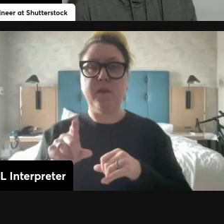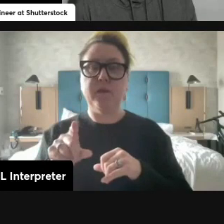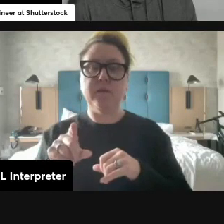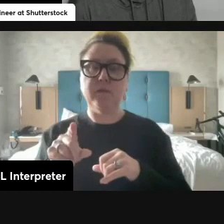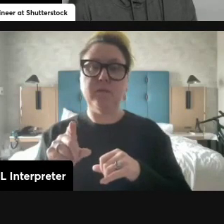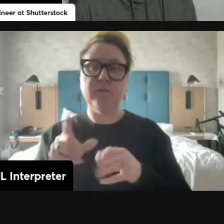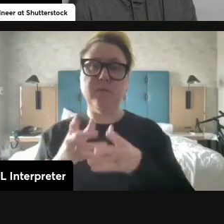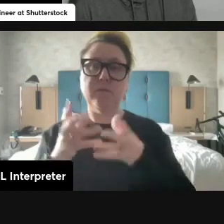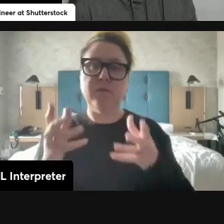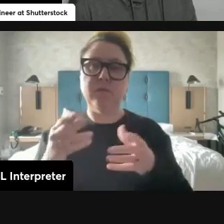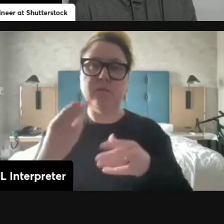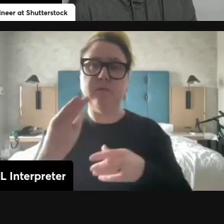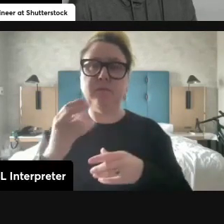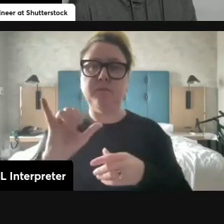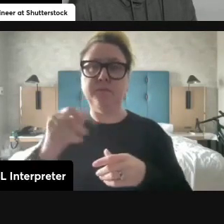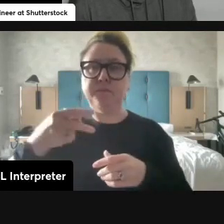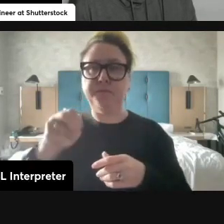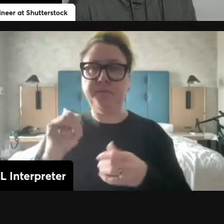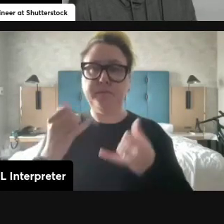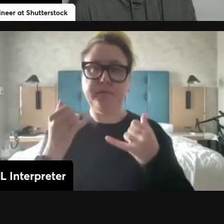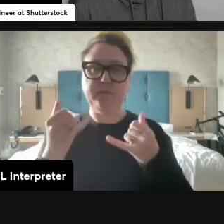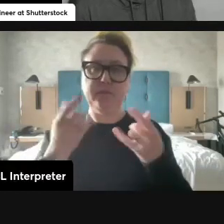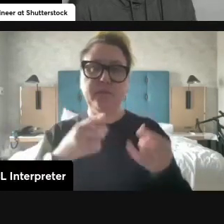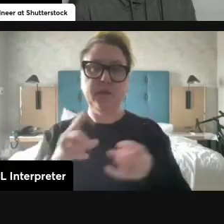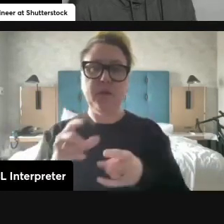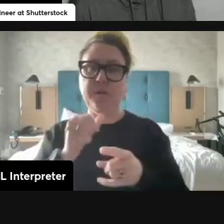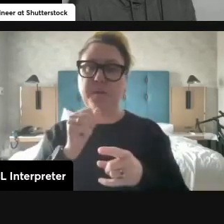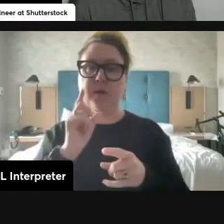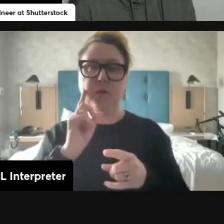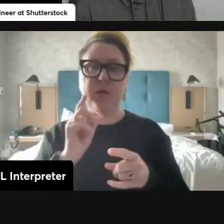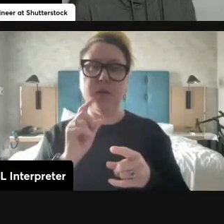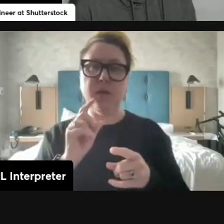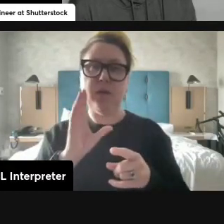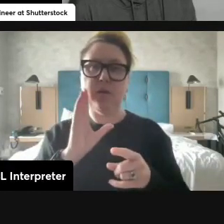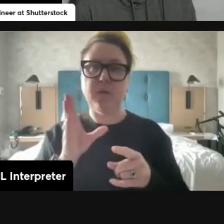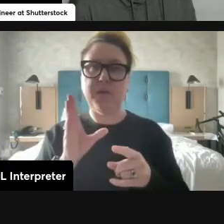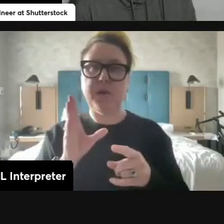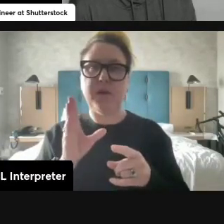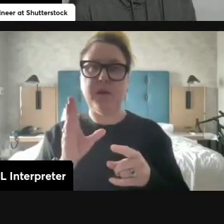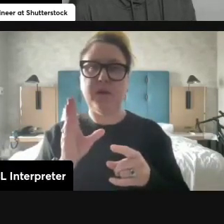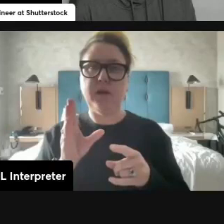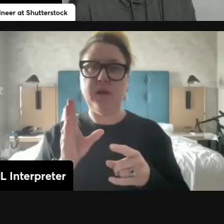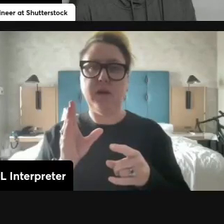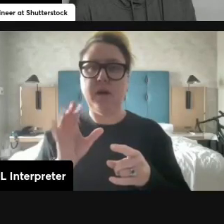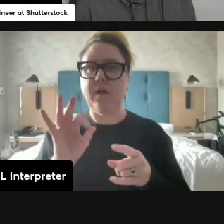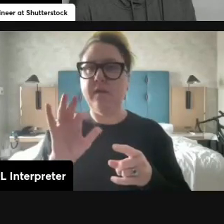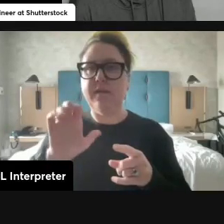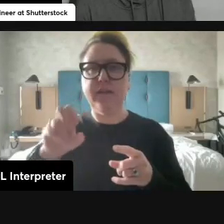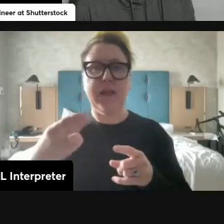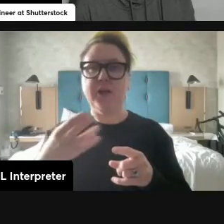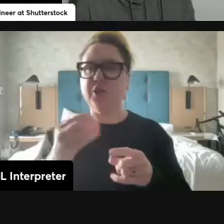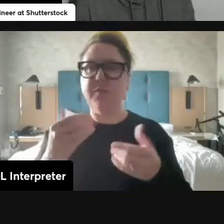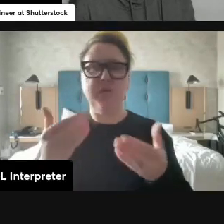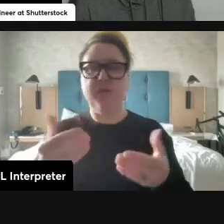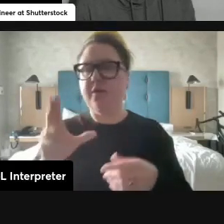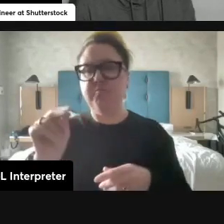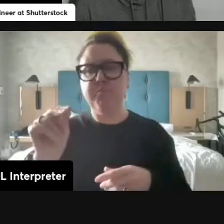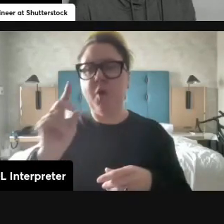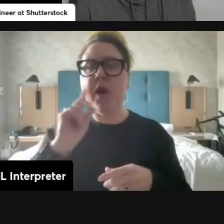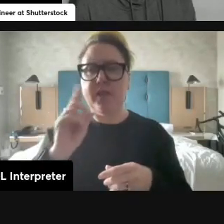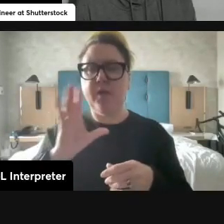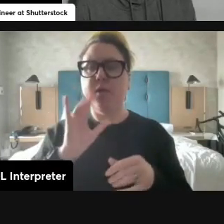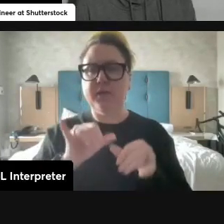There is a lot of hype right now going on, but I don't think it's going to be a flash and move on kind of thing. I think it does have some staying